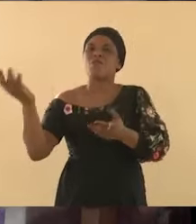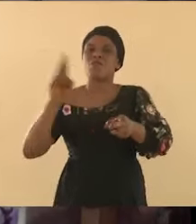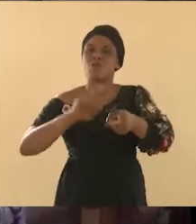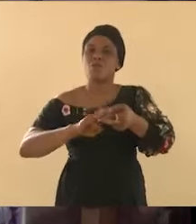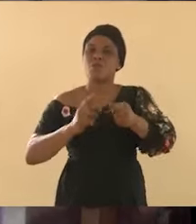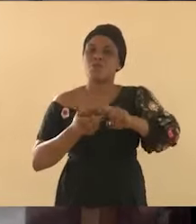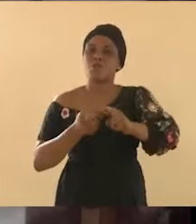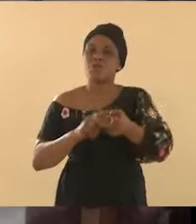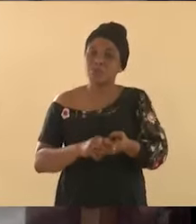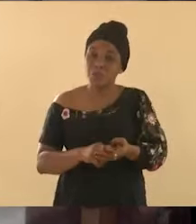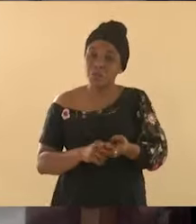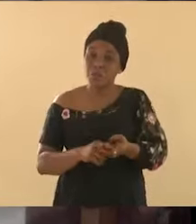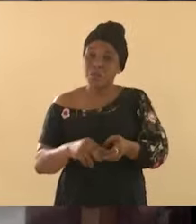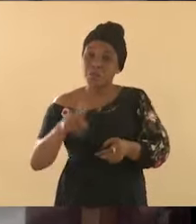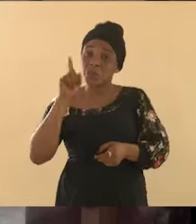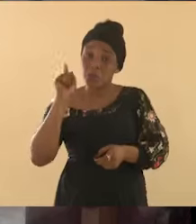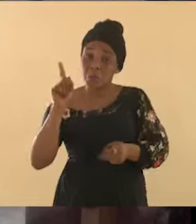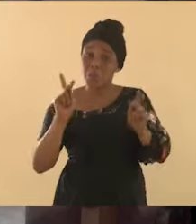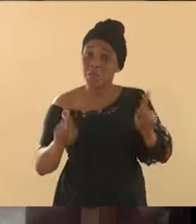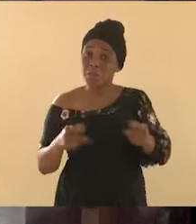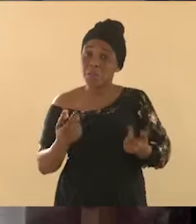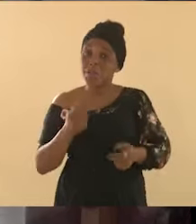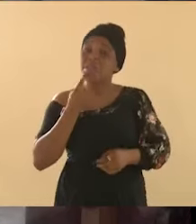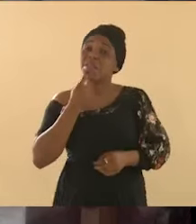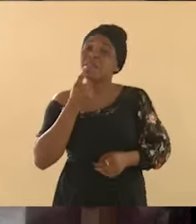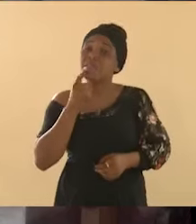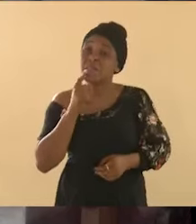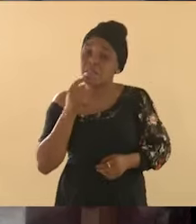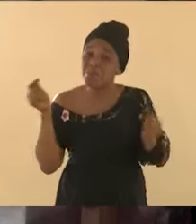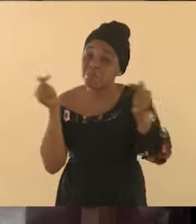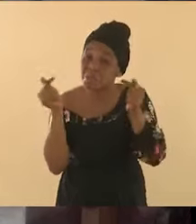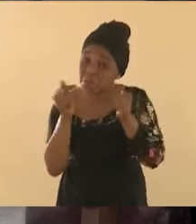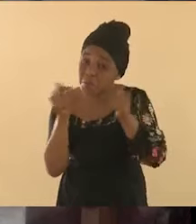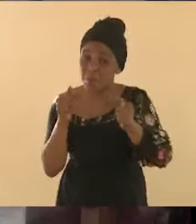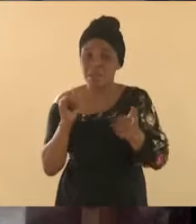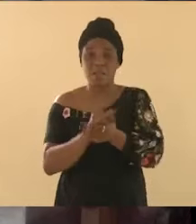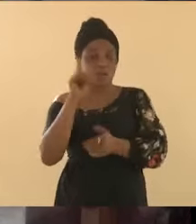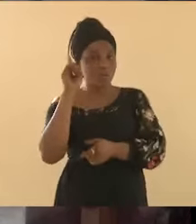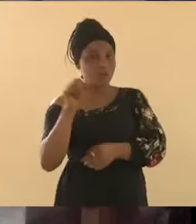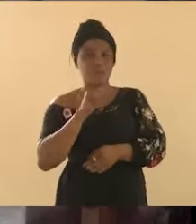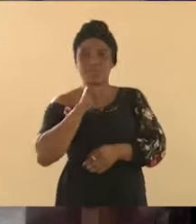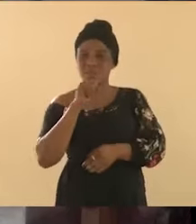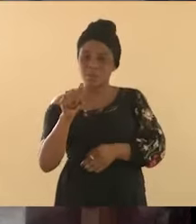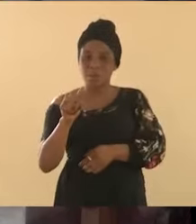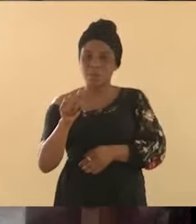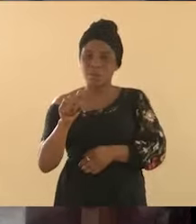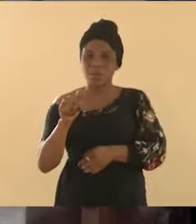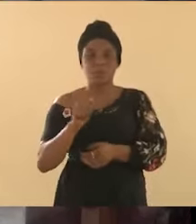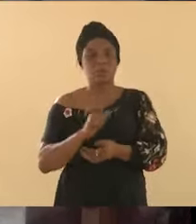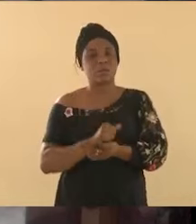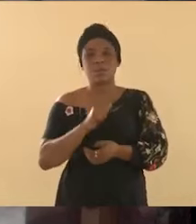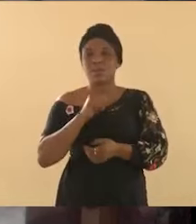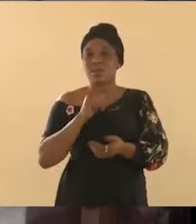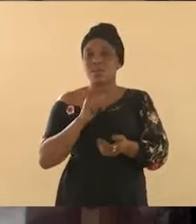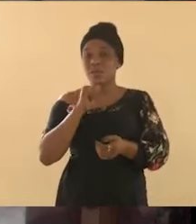somebody, they have lost all the relations, remaining only the person living. It's a serious adversity. Yes. So